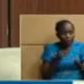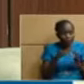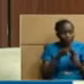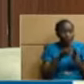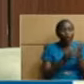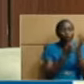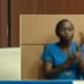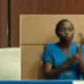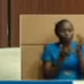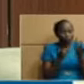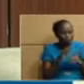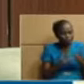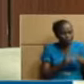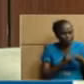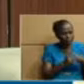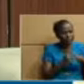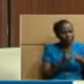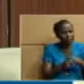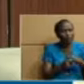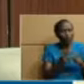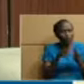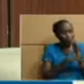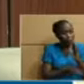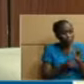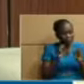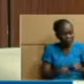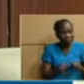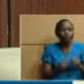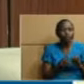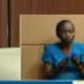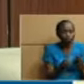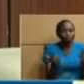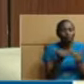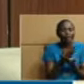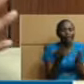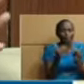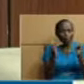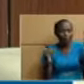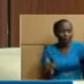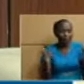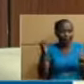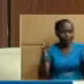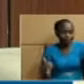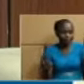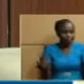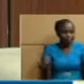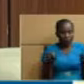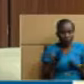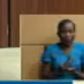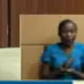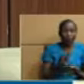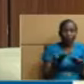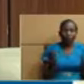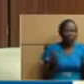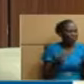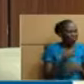programs, affirmative action programs, are supposed to address particular imbalances. Even if it is Renzo region or the New South, you know, all